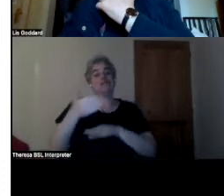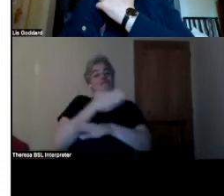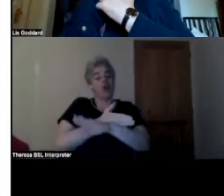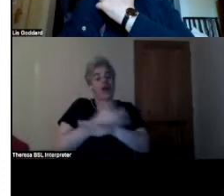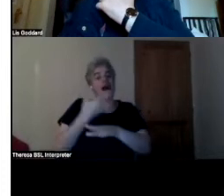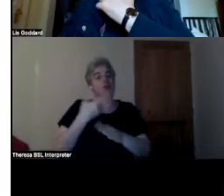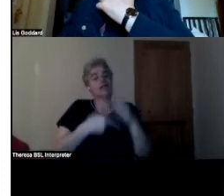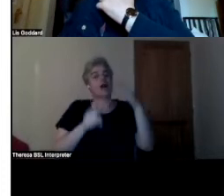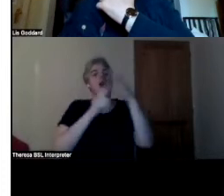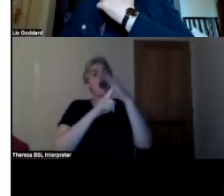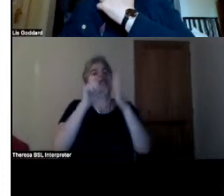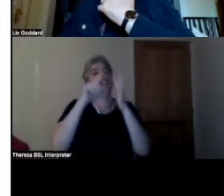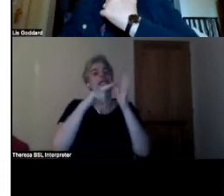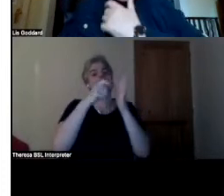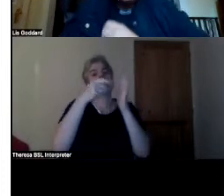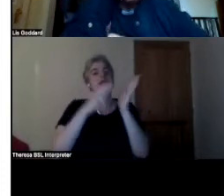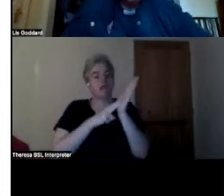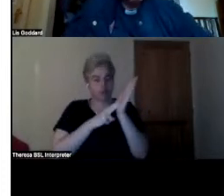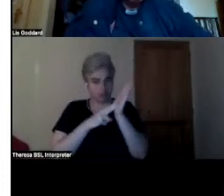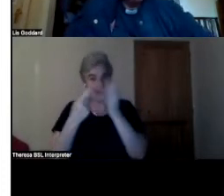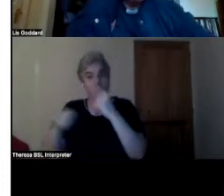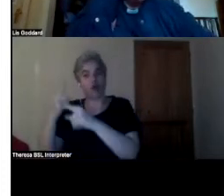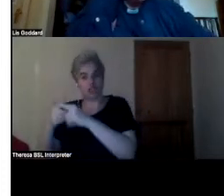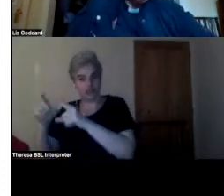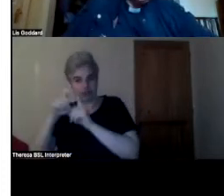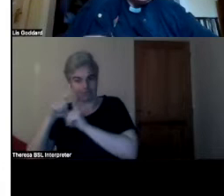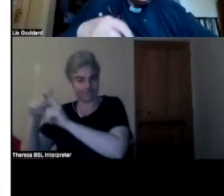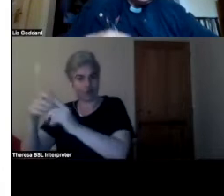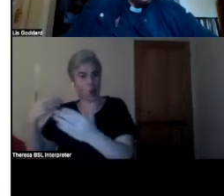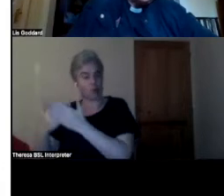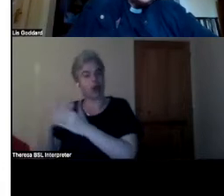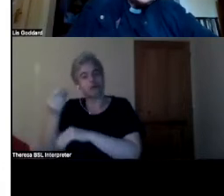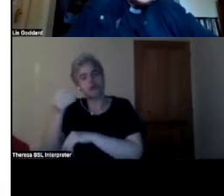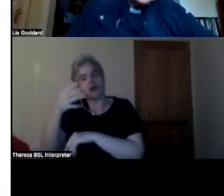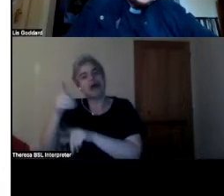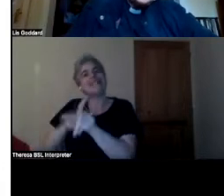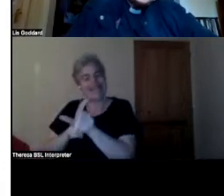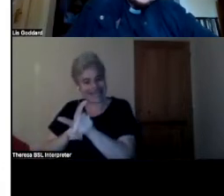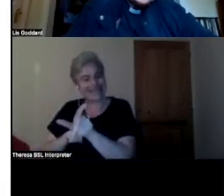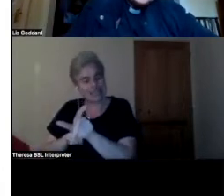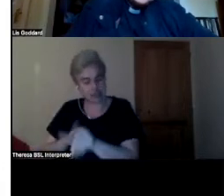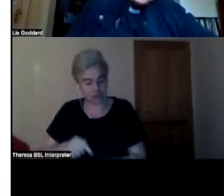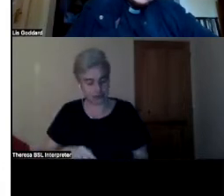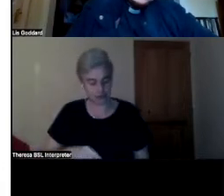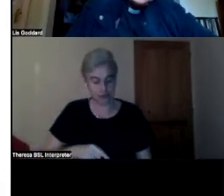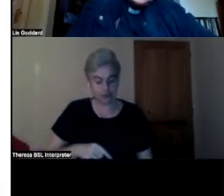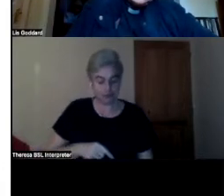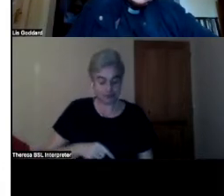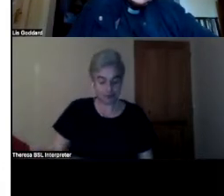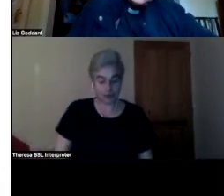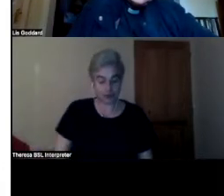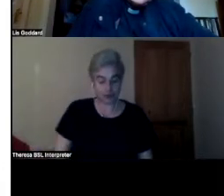of Buckingham in the Oxford Diocese for almost 9 years. Well, I wonder what comes to